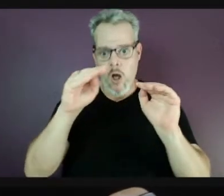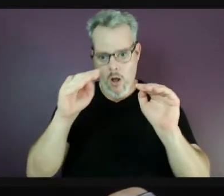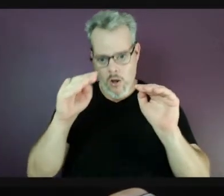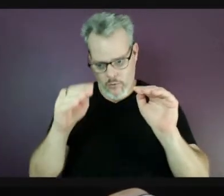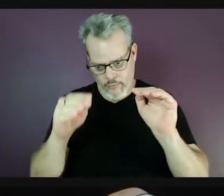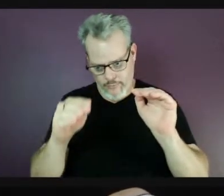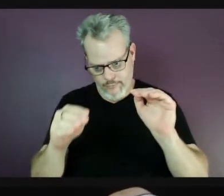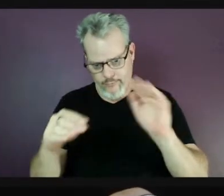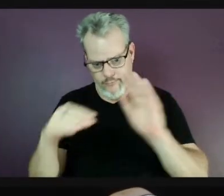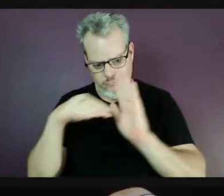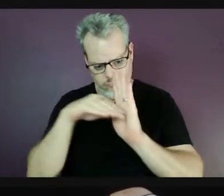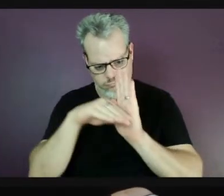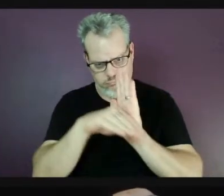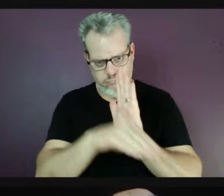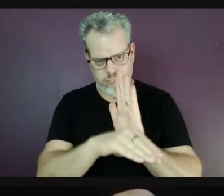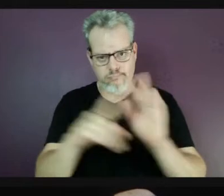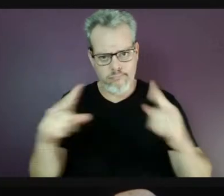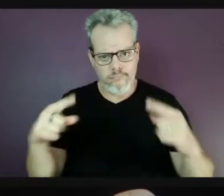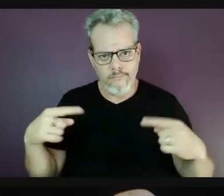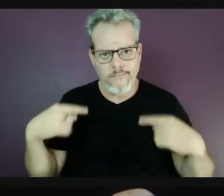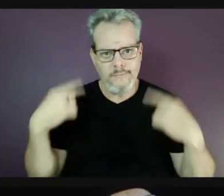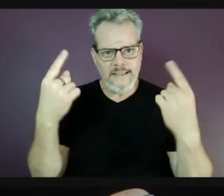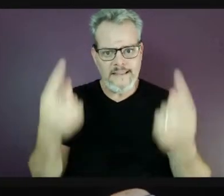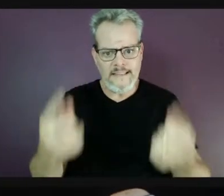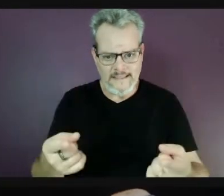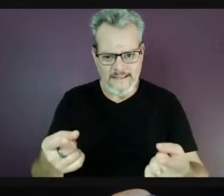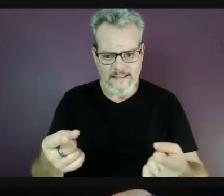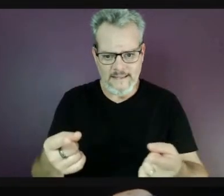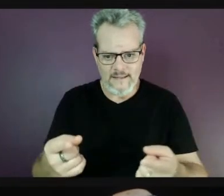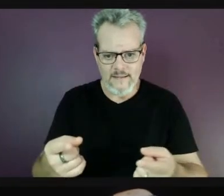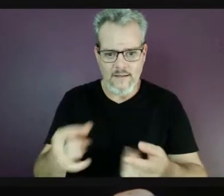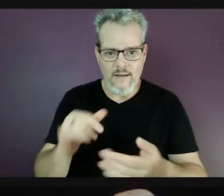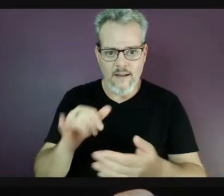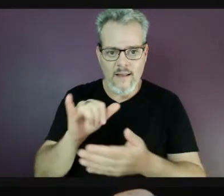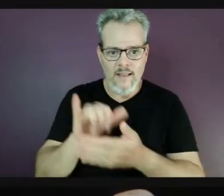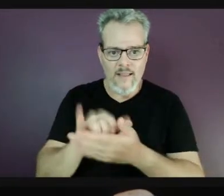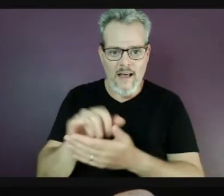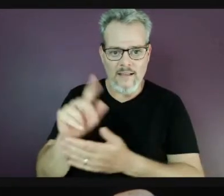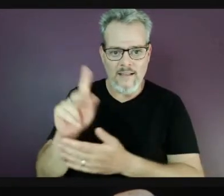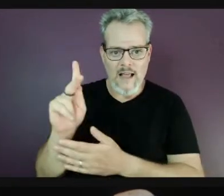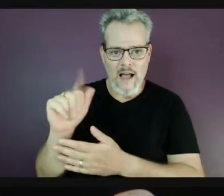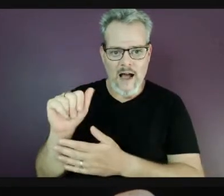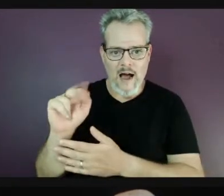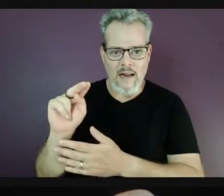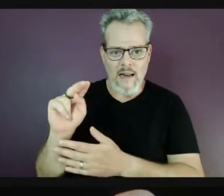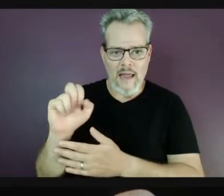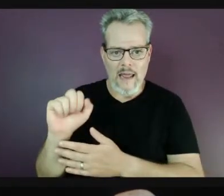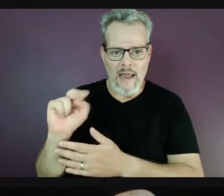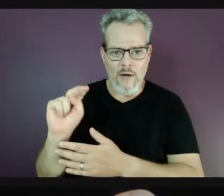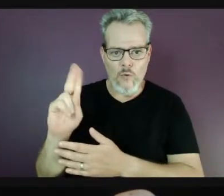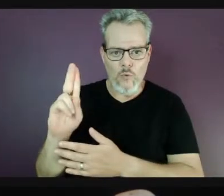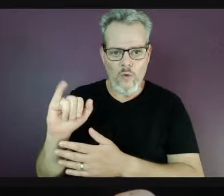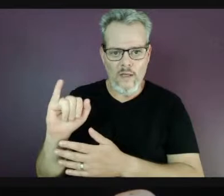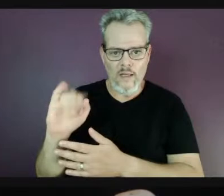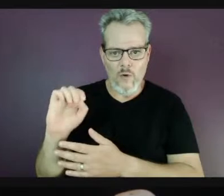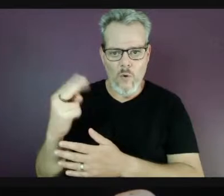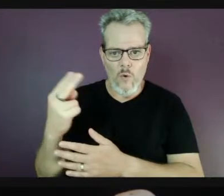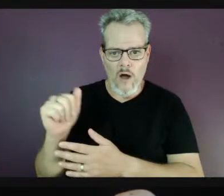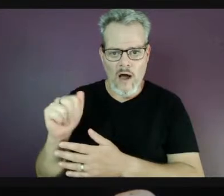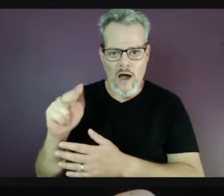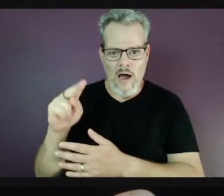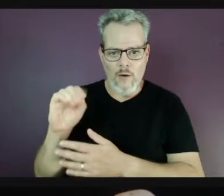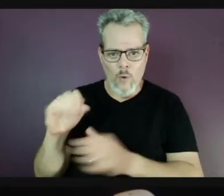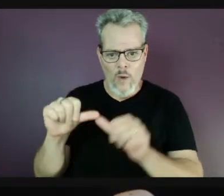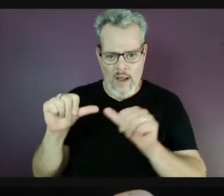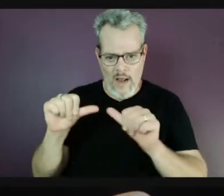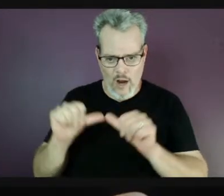sagging since, right? So this is Kananui Ohamo on the Rift Zone, Kamomoa on the Rift Zone, same pattern.